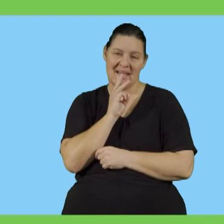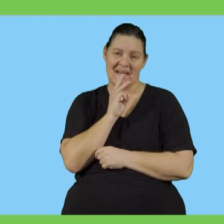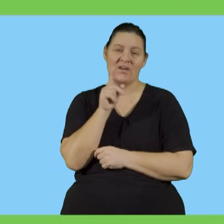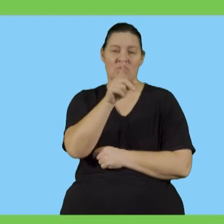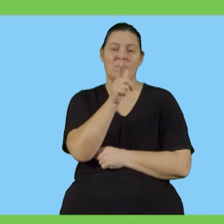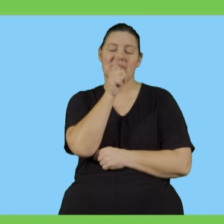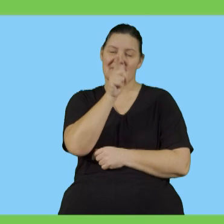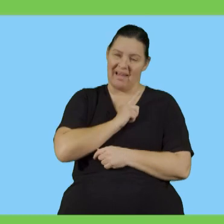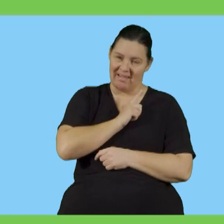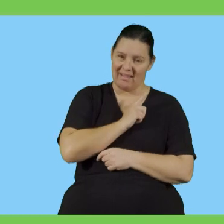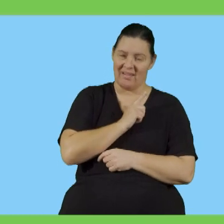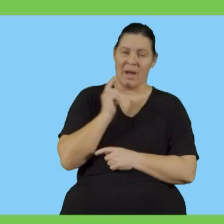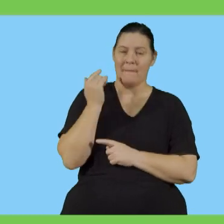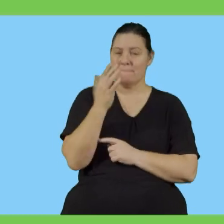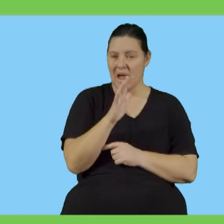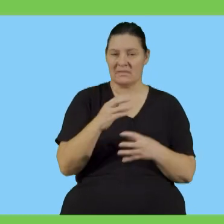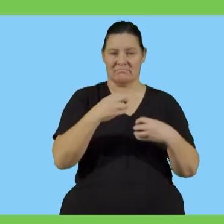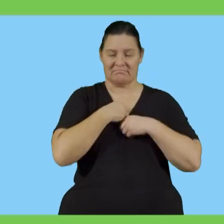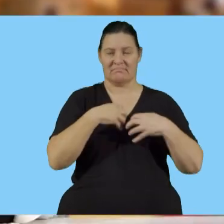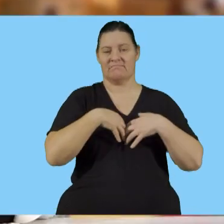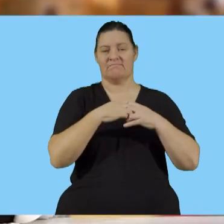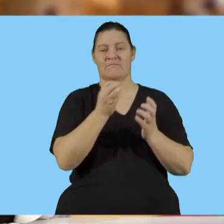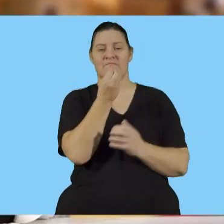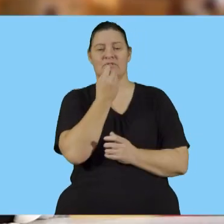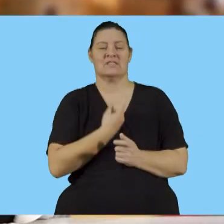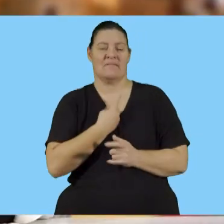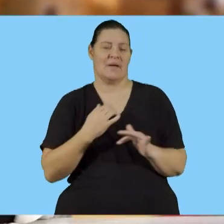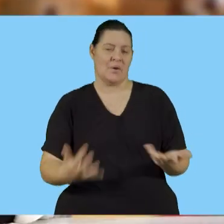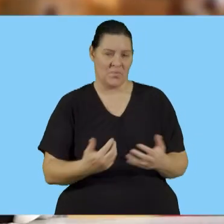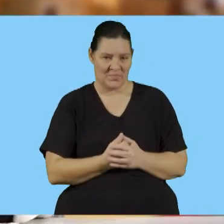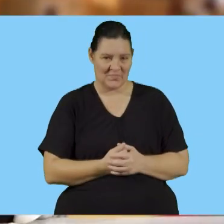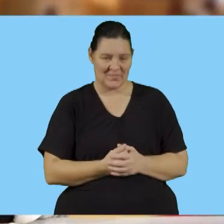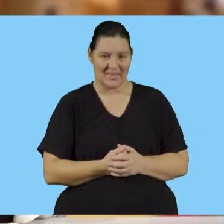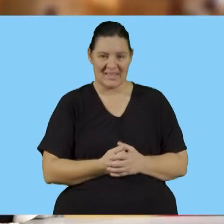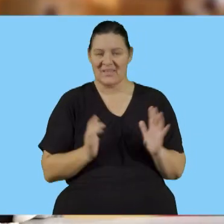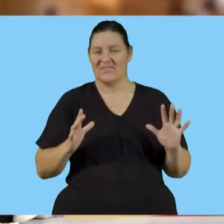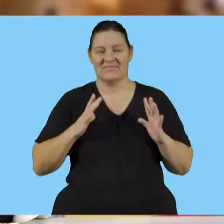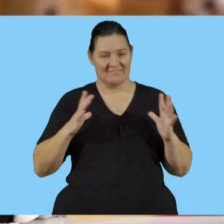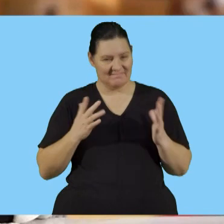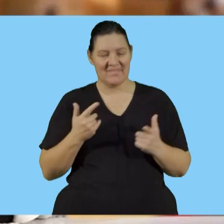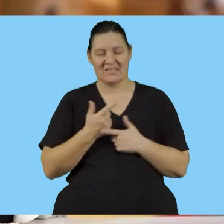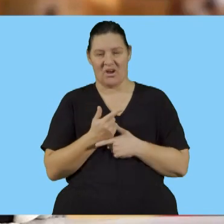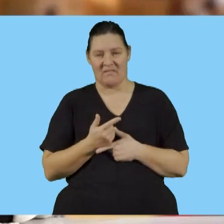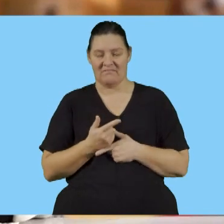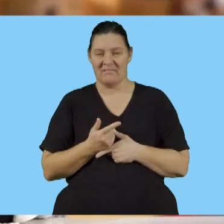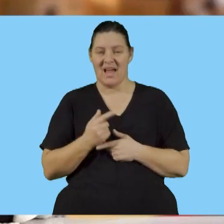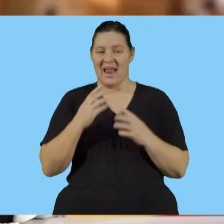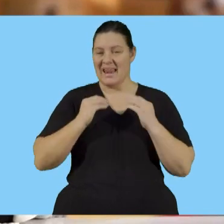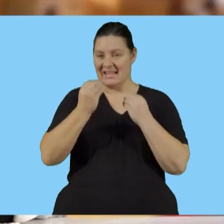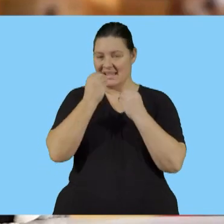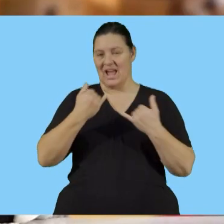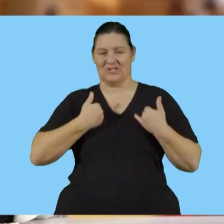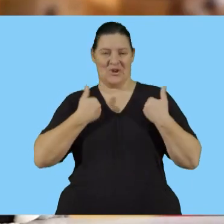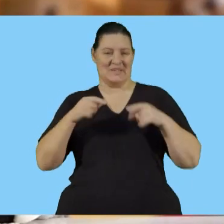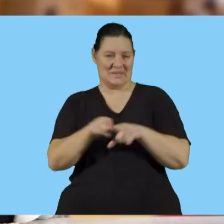to tell me how these plants make their own food. That is all for today. I hope you had a great lesson just like I did.